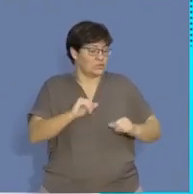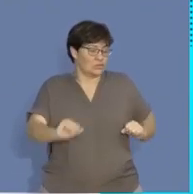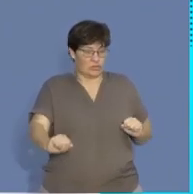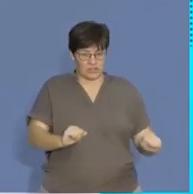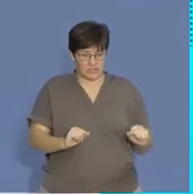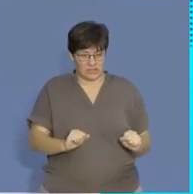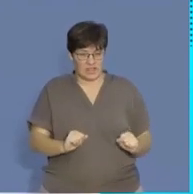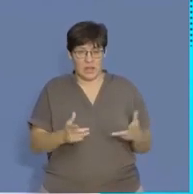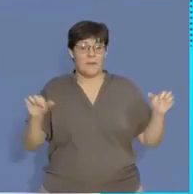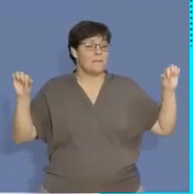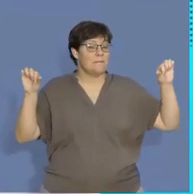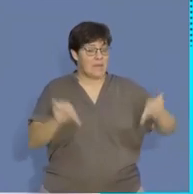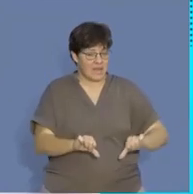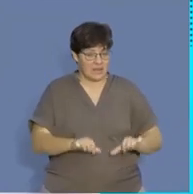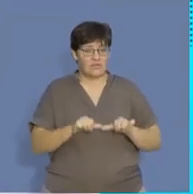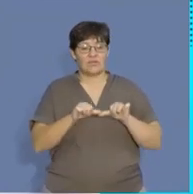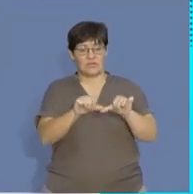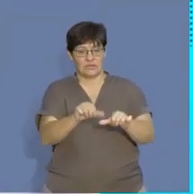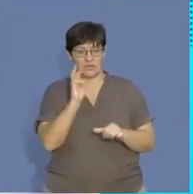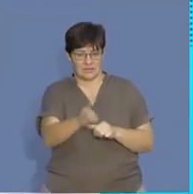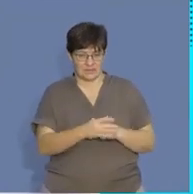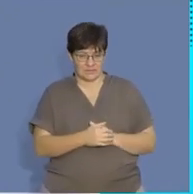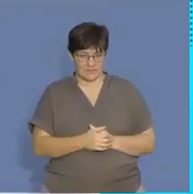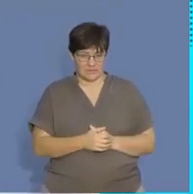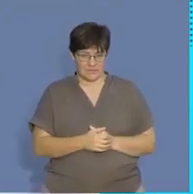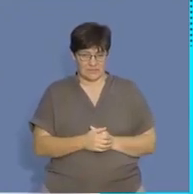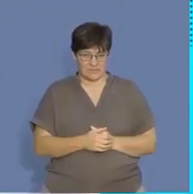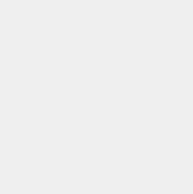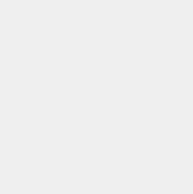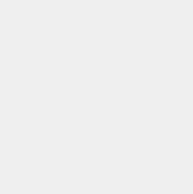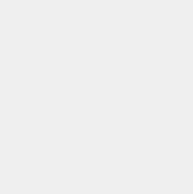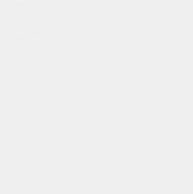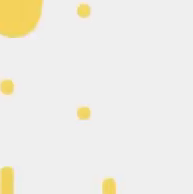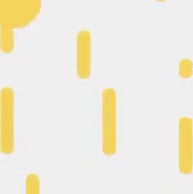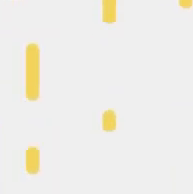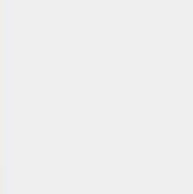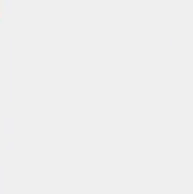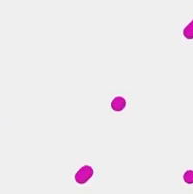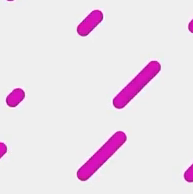guys go for a quick stretch, and then when you return, we'll continue.